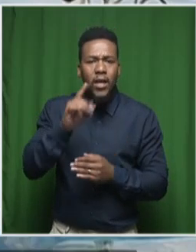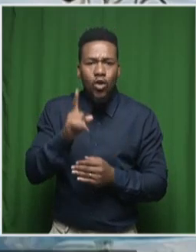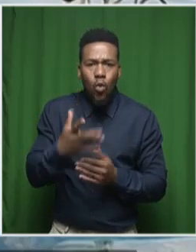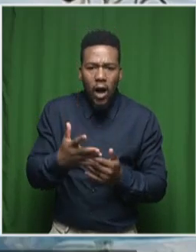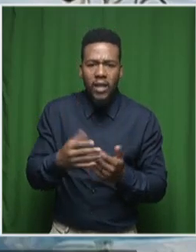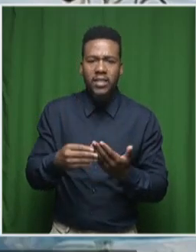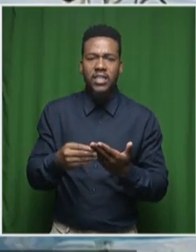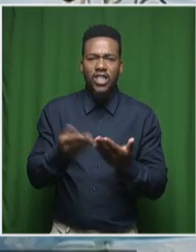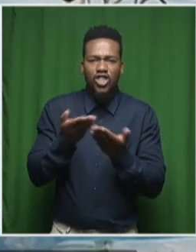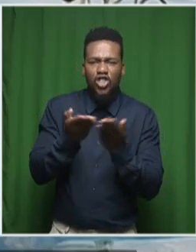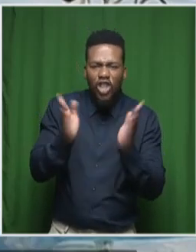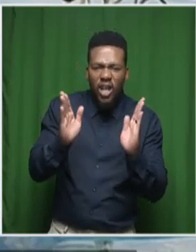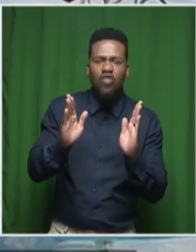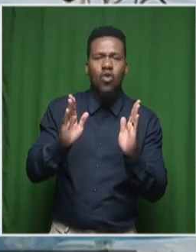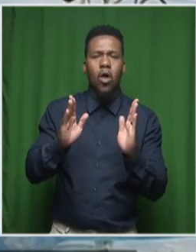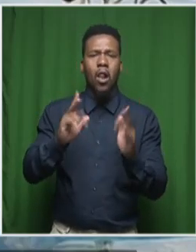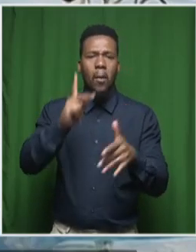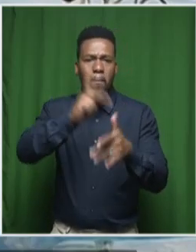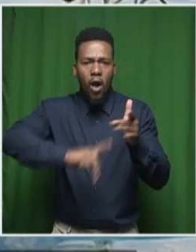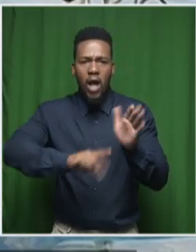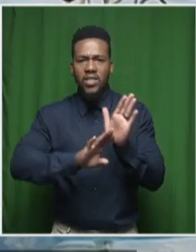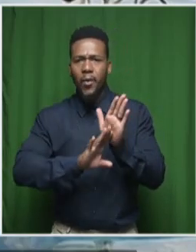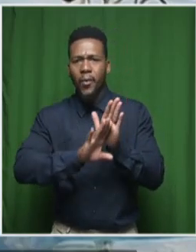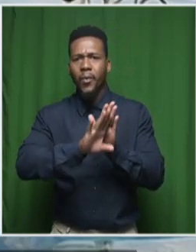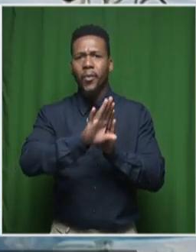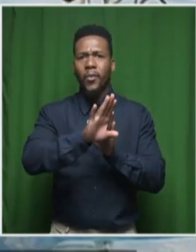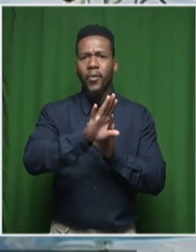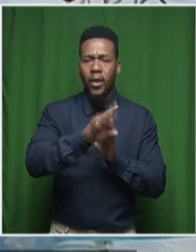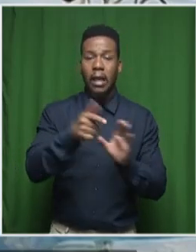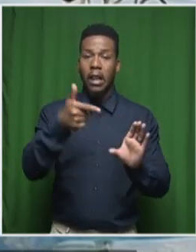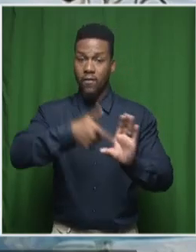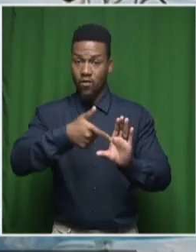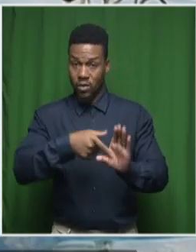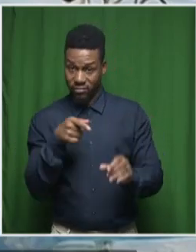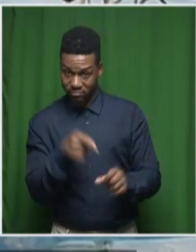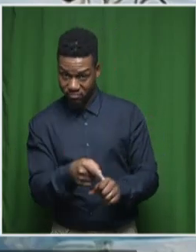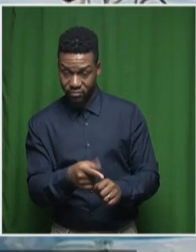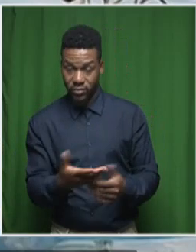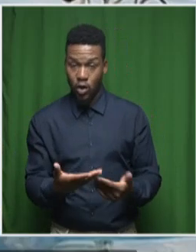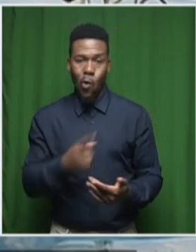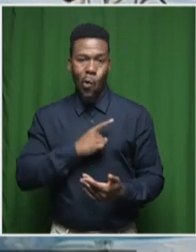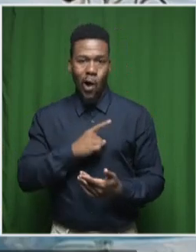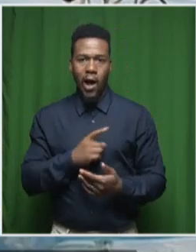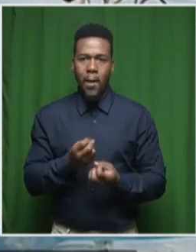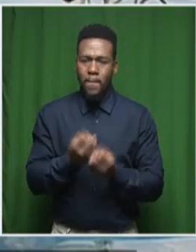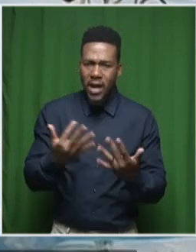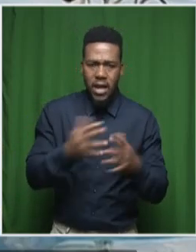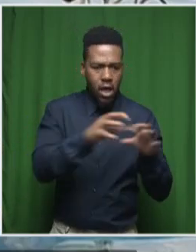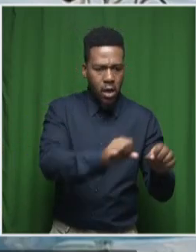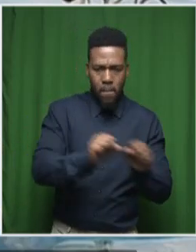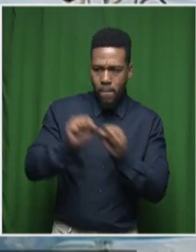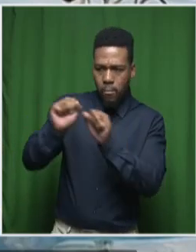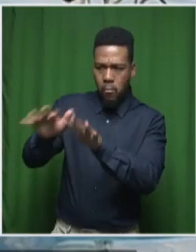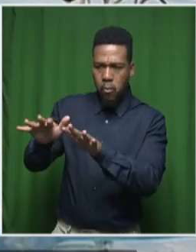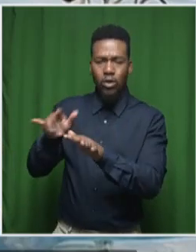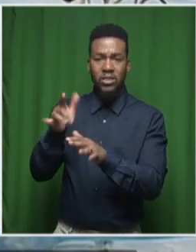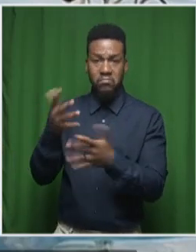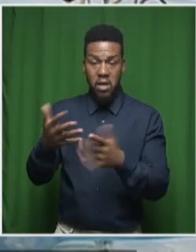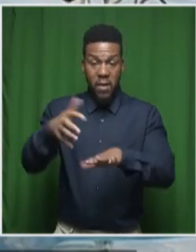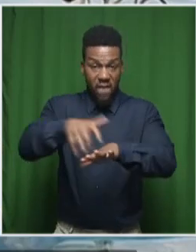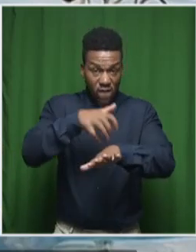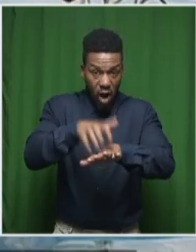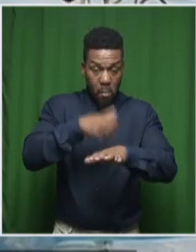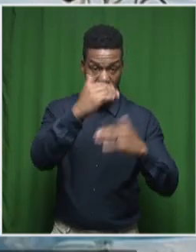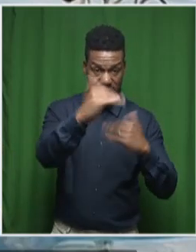general rise of prices when it comes to fuel. This is because a lot of the inputs, such as the agricultural sector, for example,